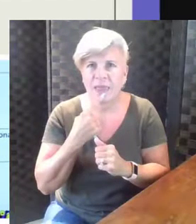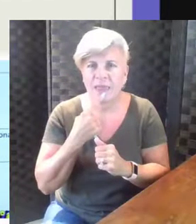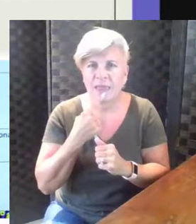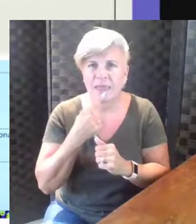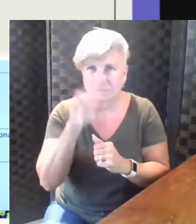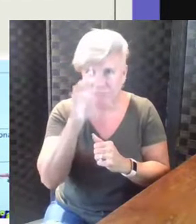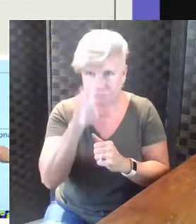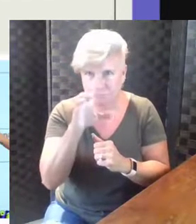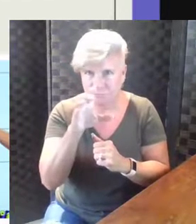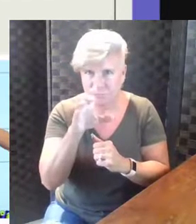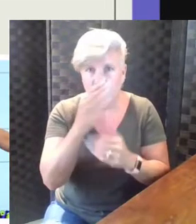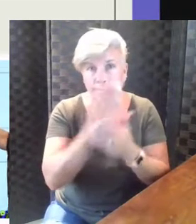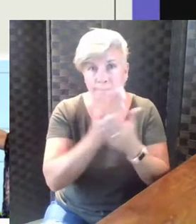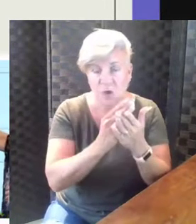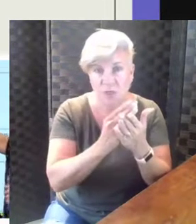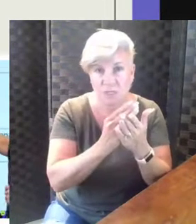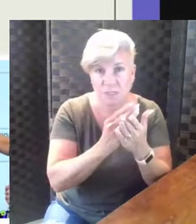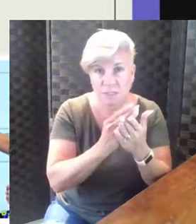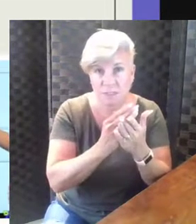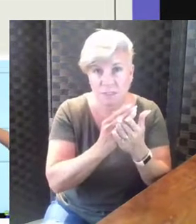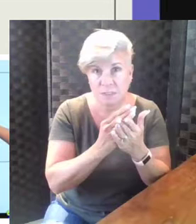there. So we know part